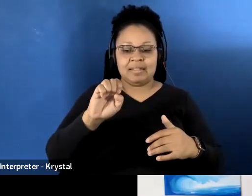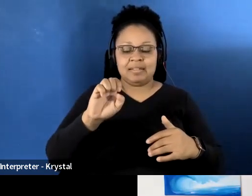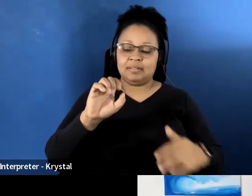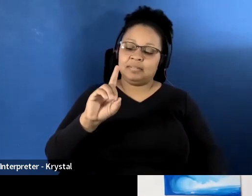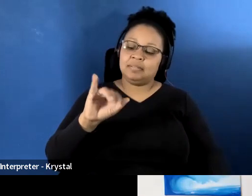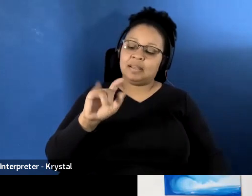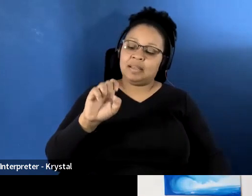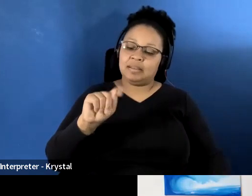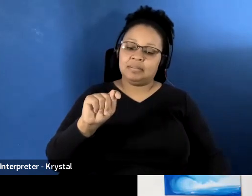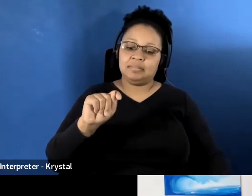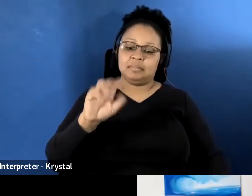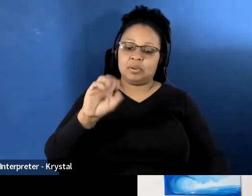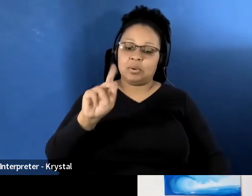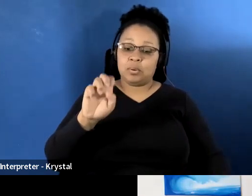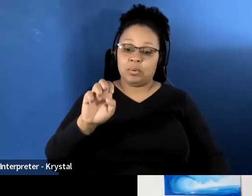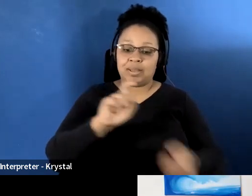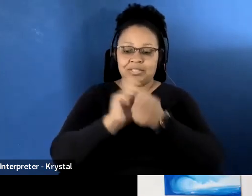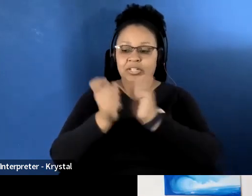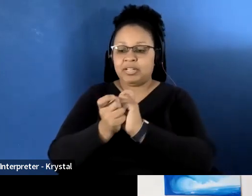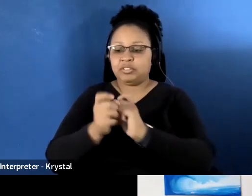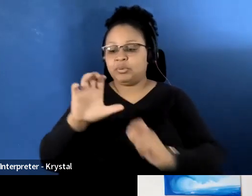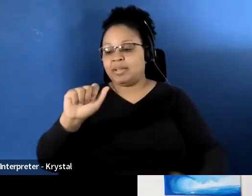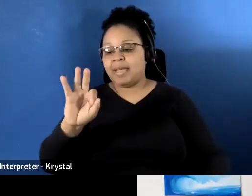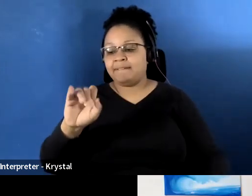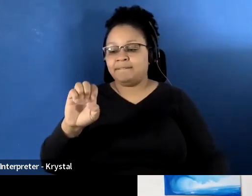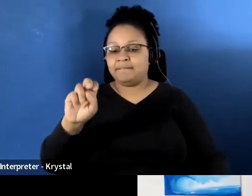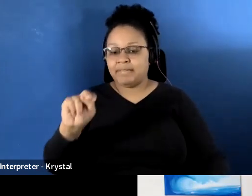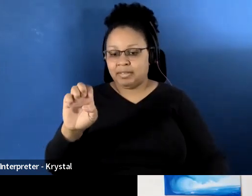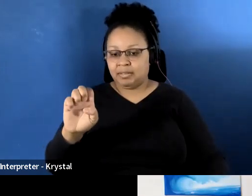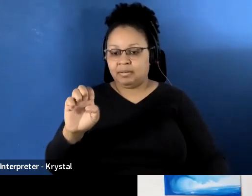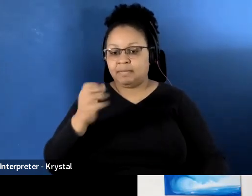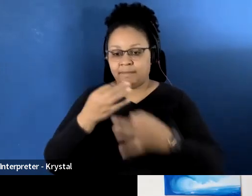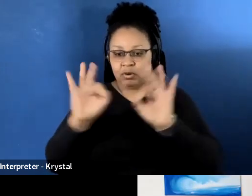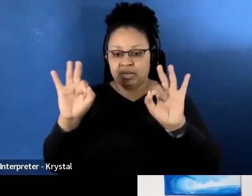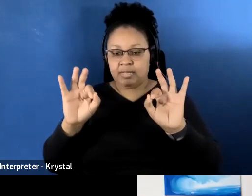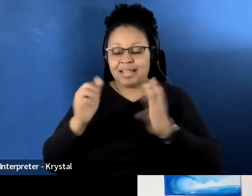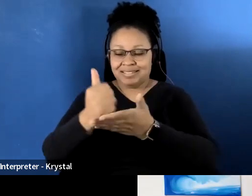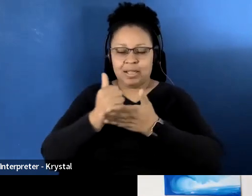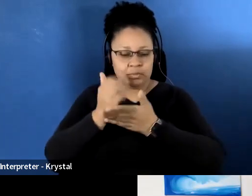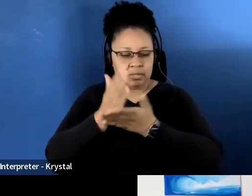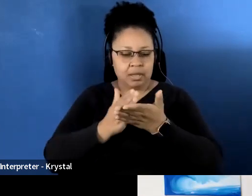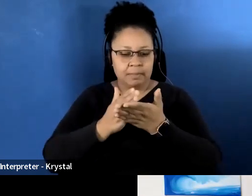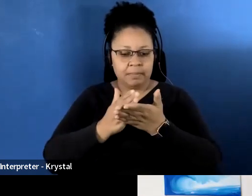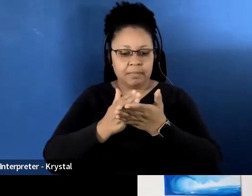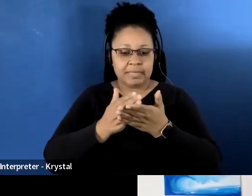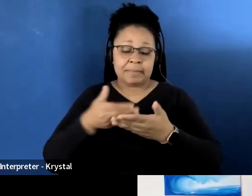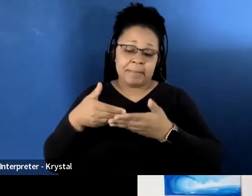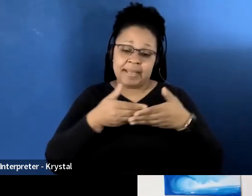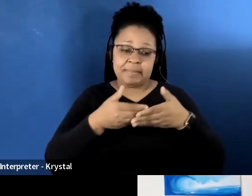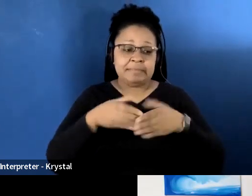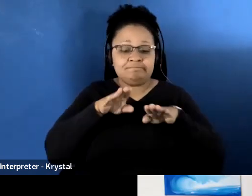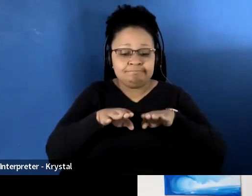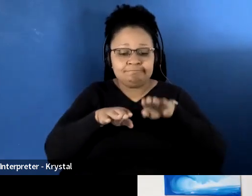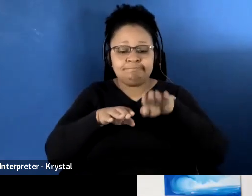which has helped with anxiety a lot. So it's a baby step. Water would be better, but this is a good step. And that's really important. It's like something else